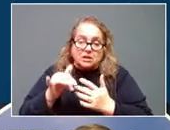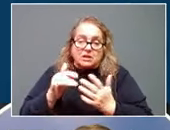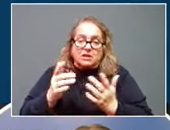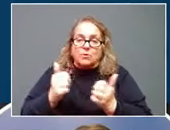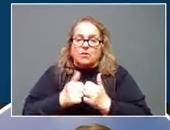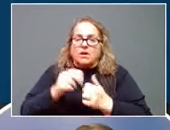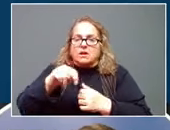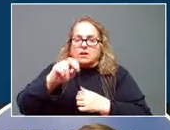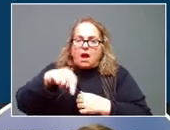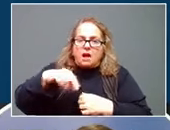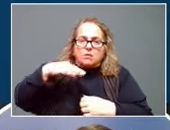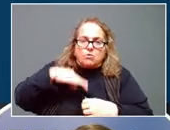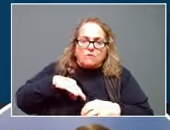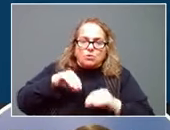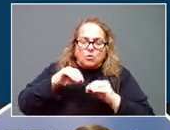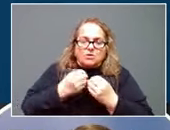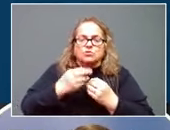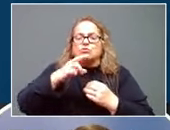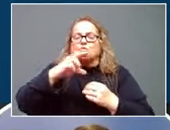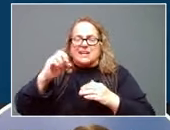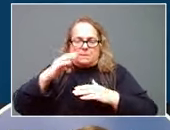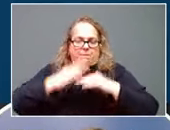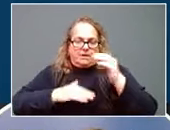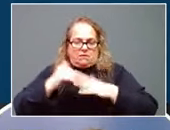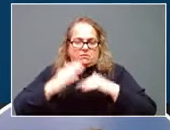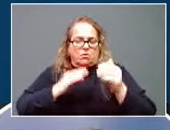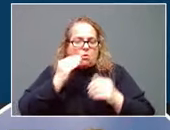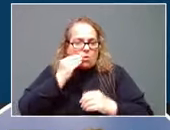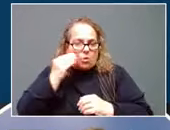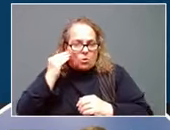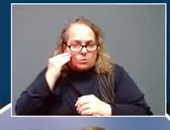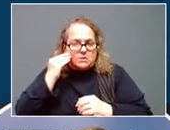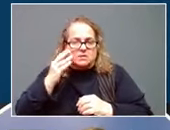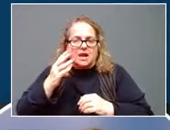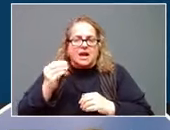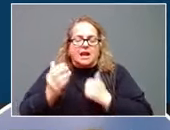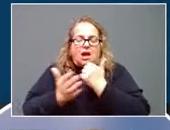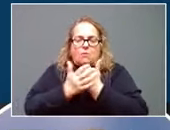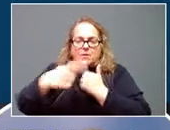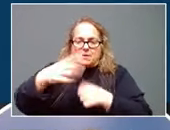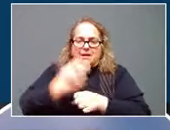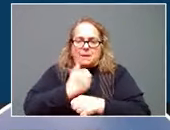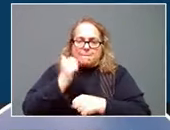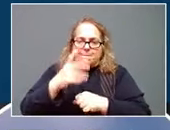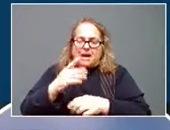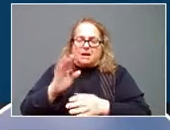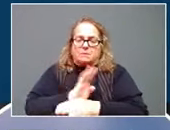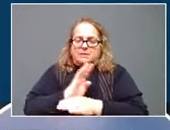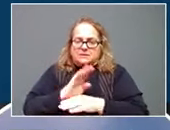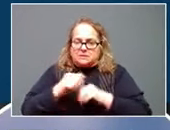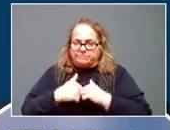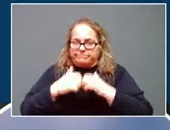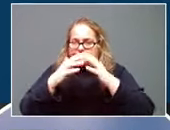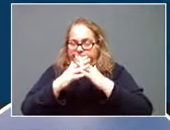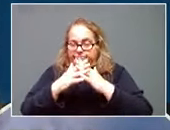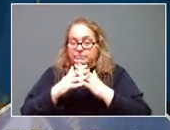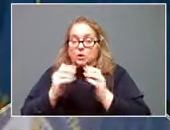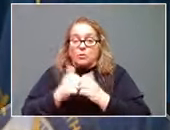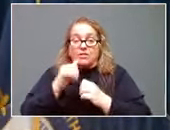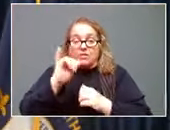out there at rebuilding homes and helping to get them back up as quickly as possible. So with that, we'll turn it over